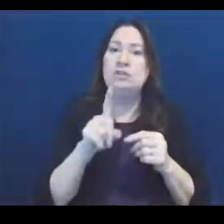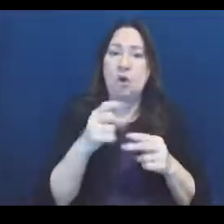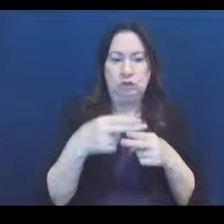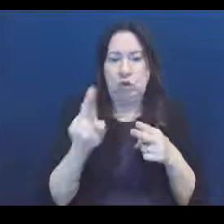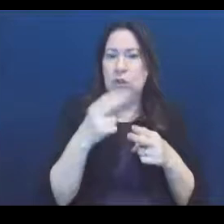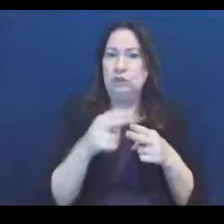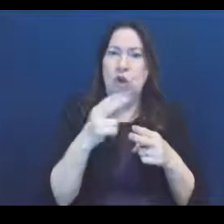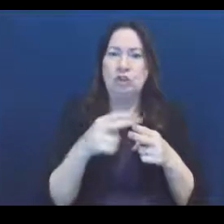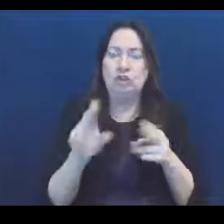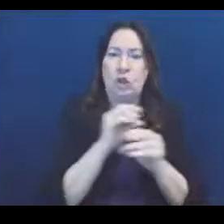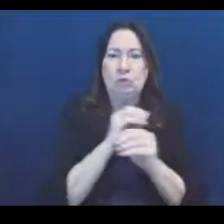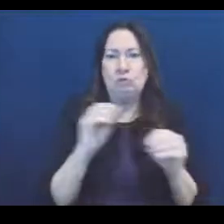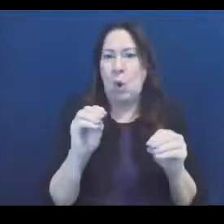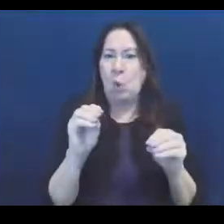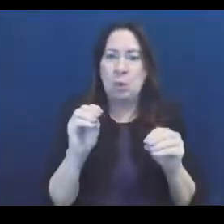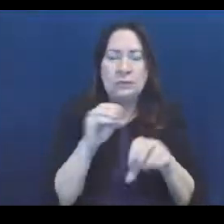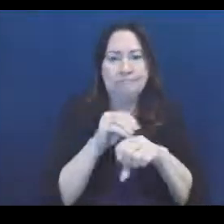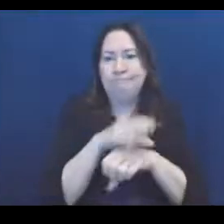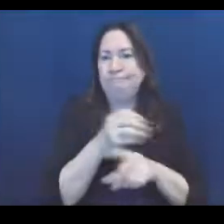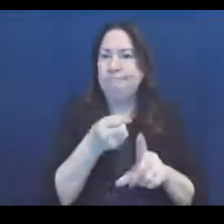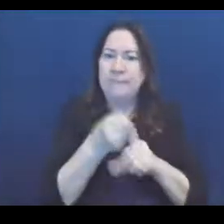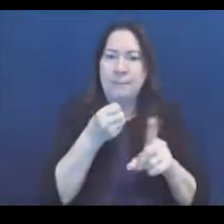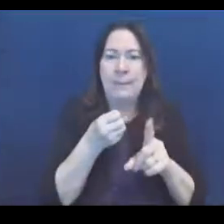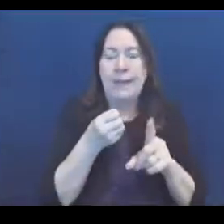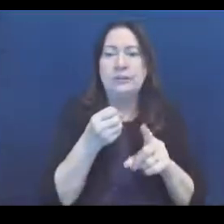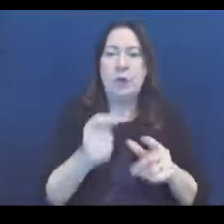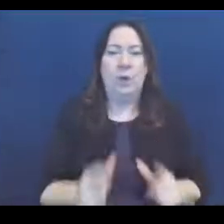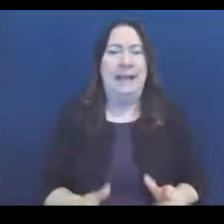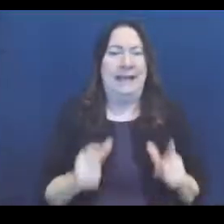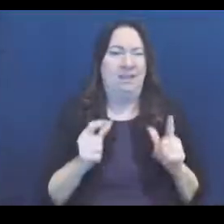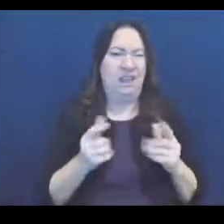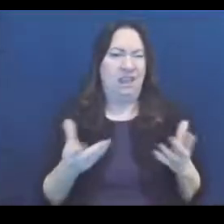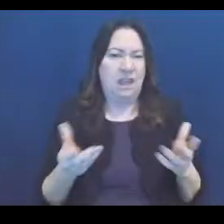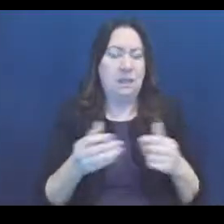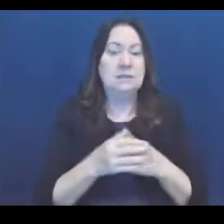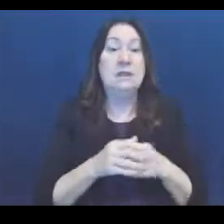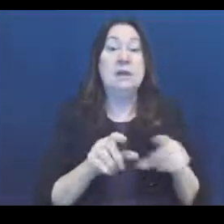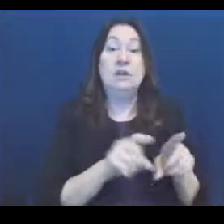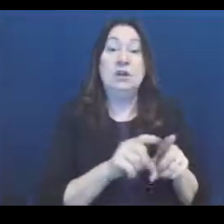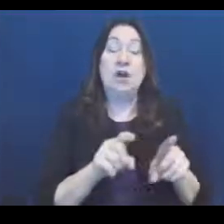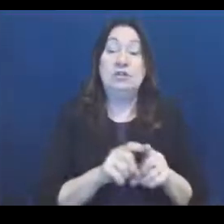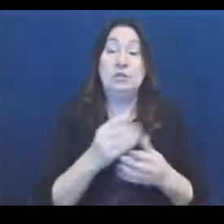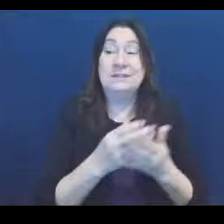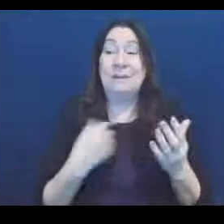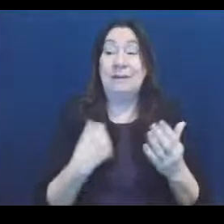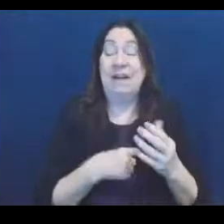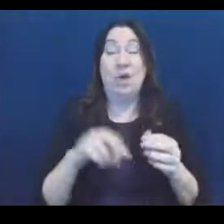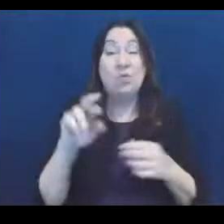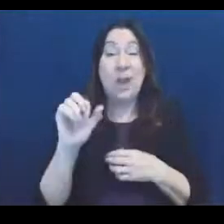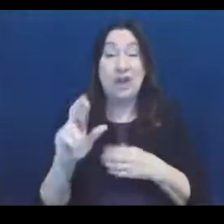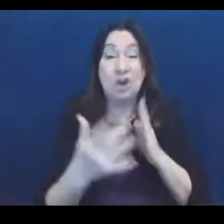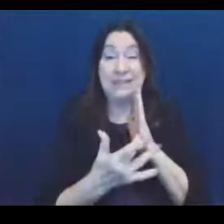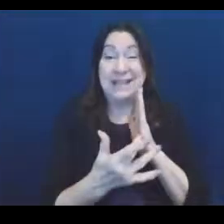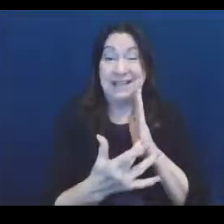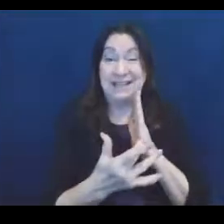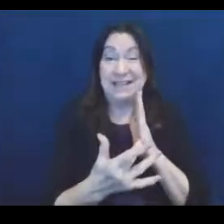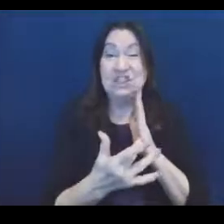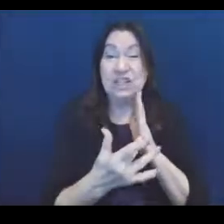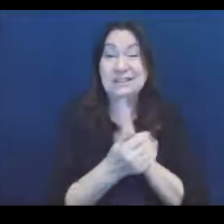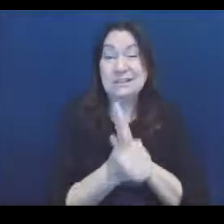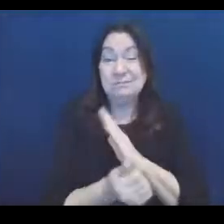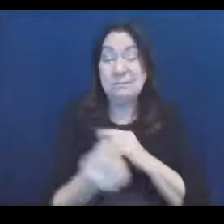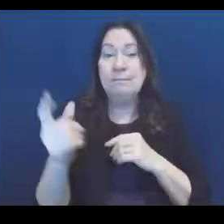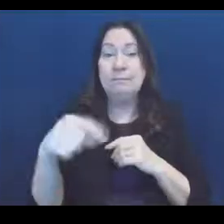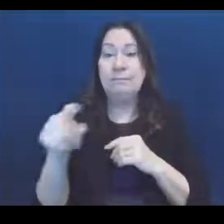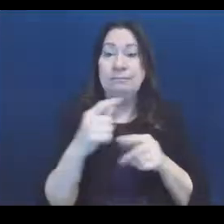no impact on living things. In fact, in speaking to some of our radar technicians who actually